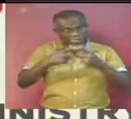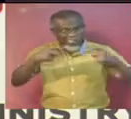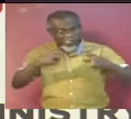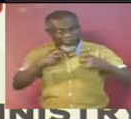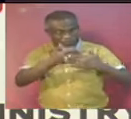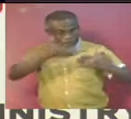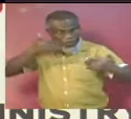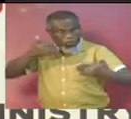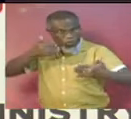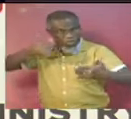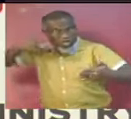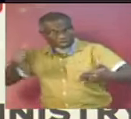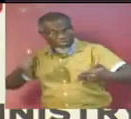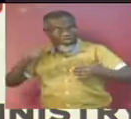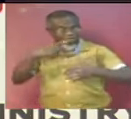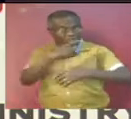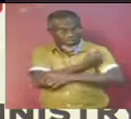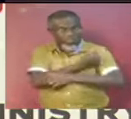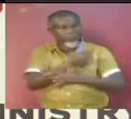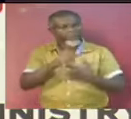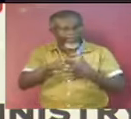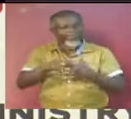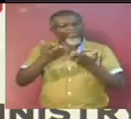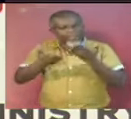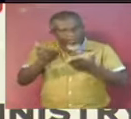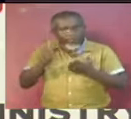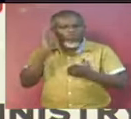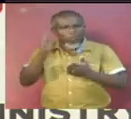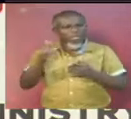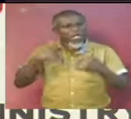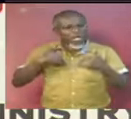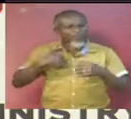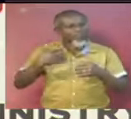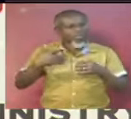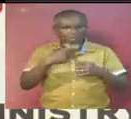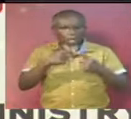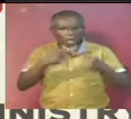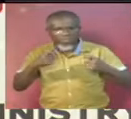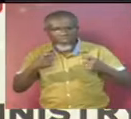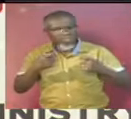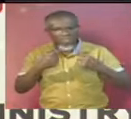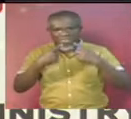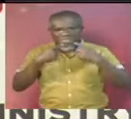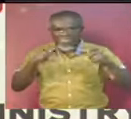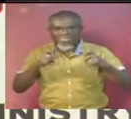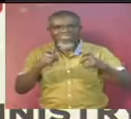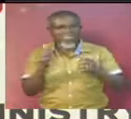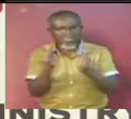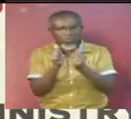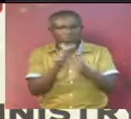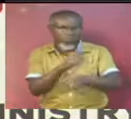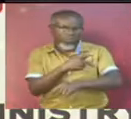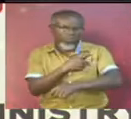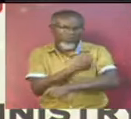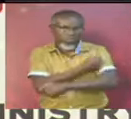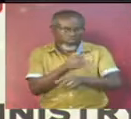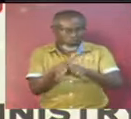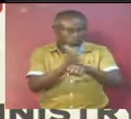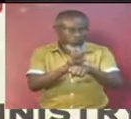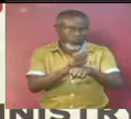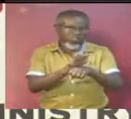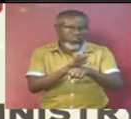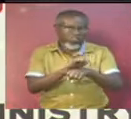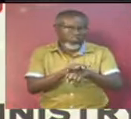who are allergic to a particular component of the vaccines, and so they have been advised not to take the